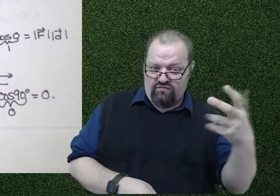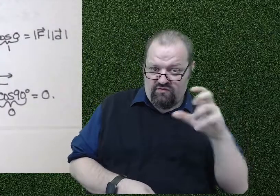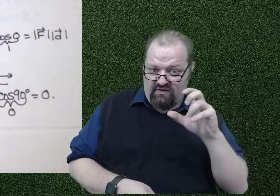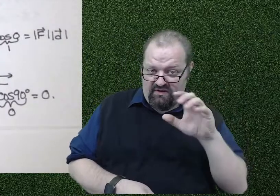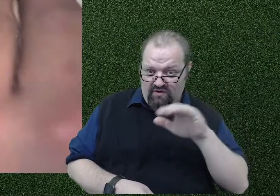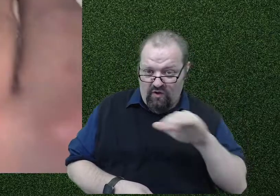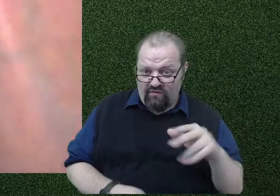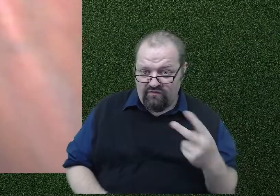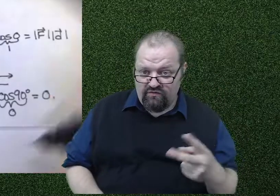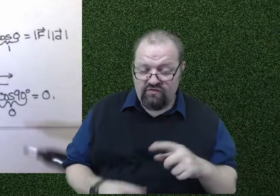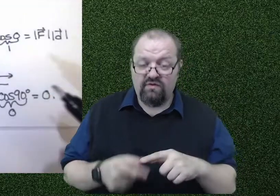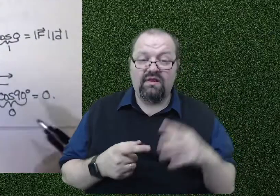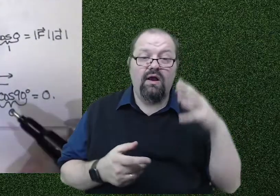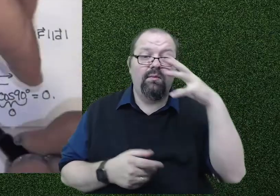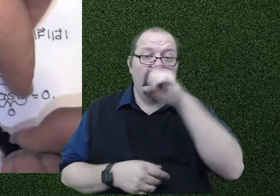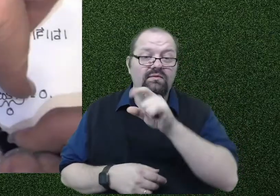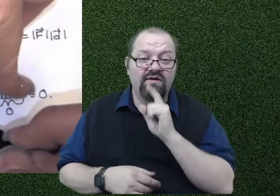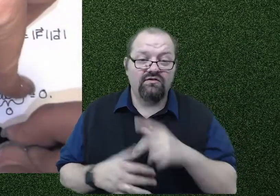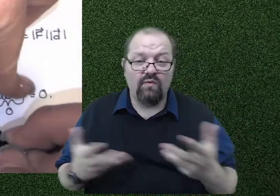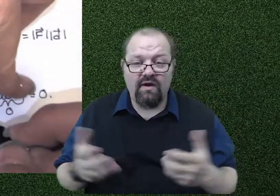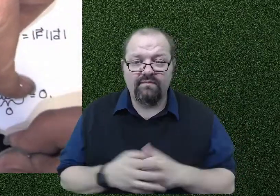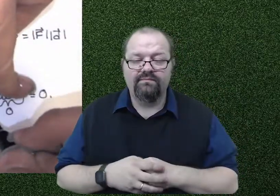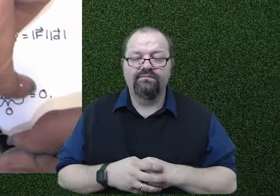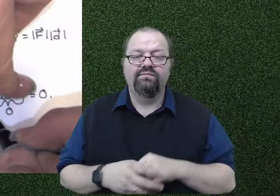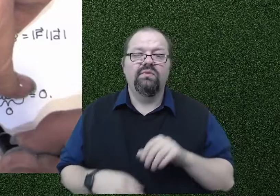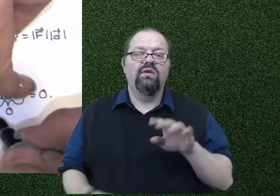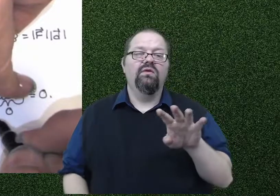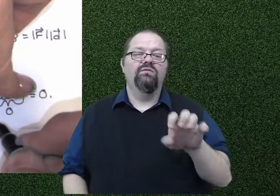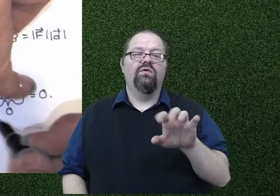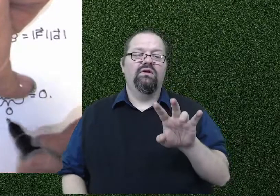And the approximation I get is